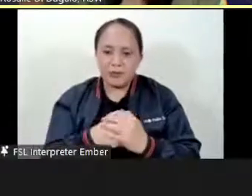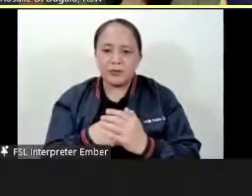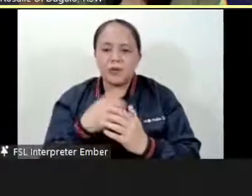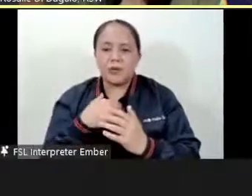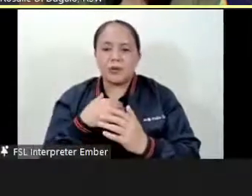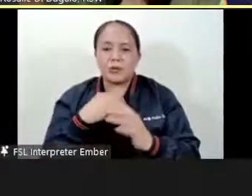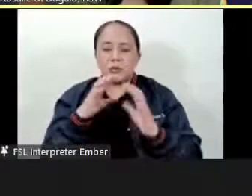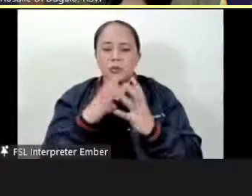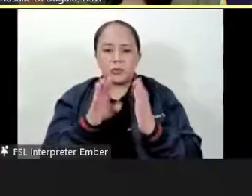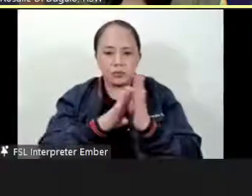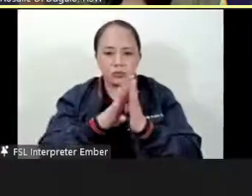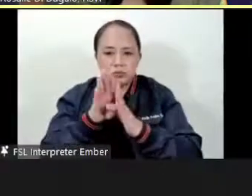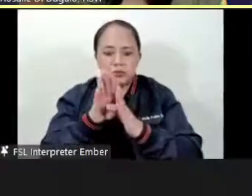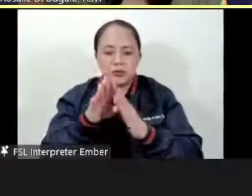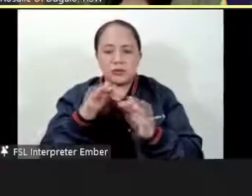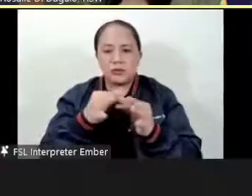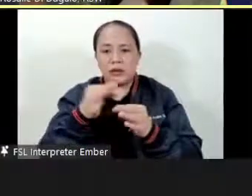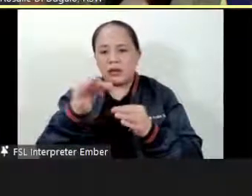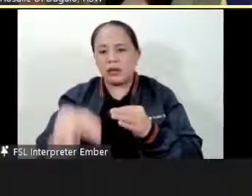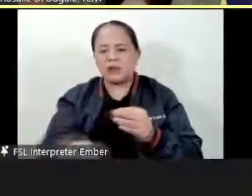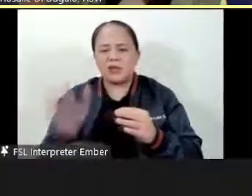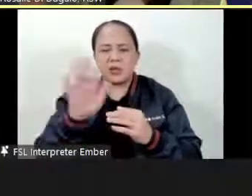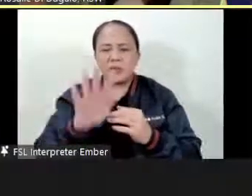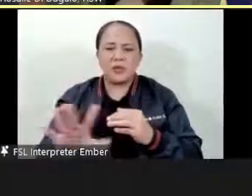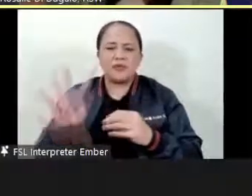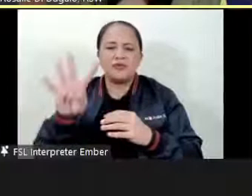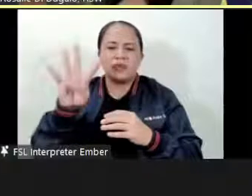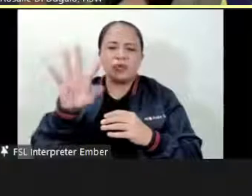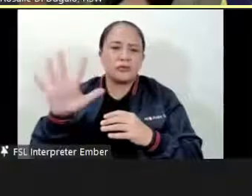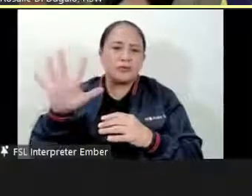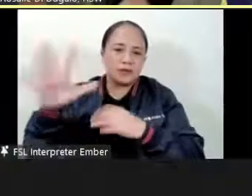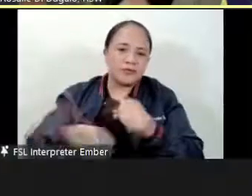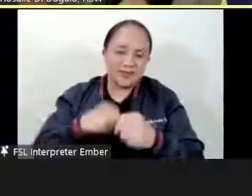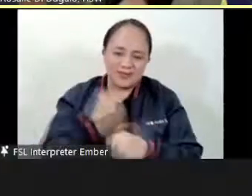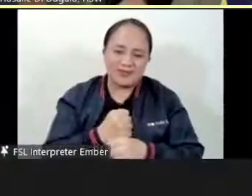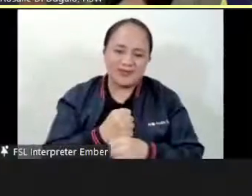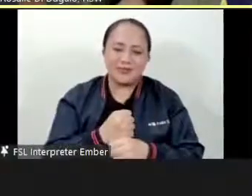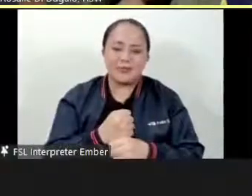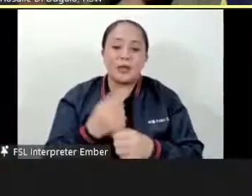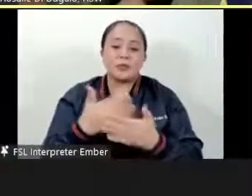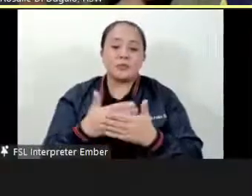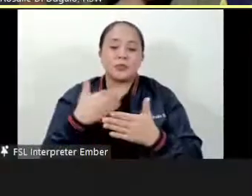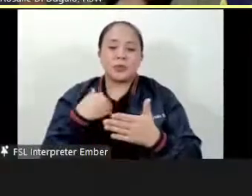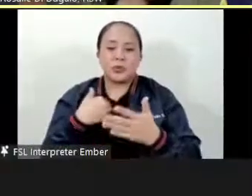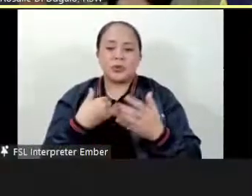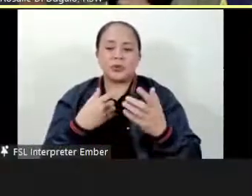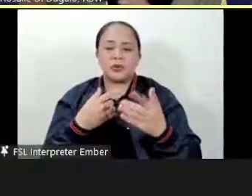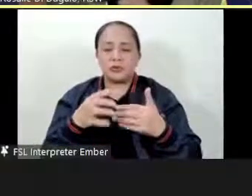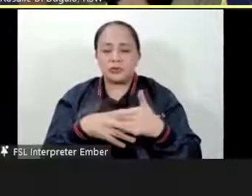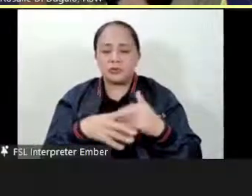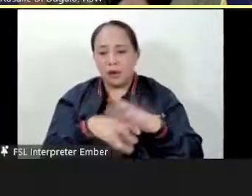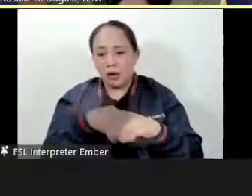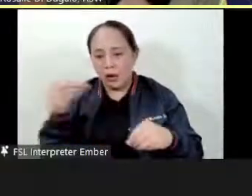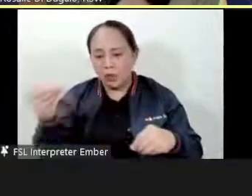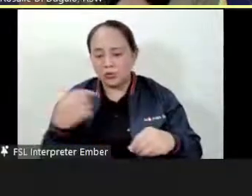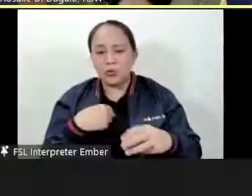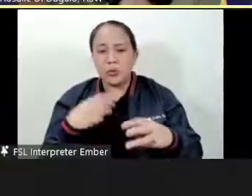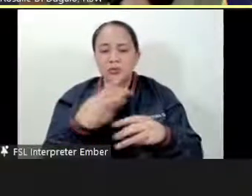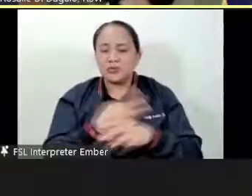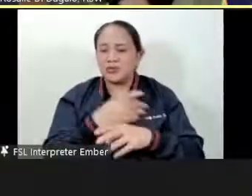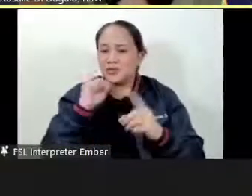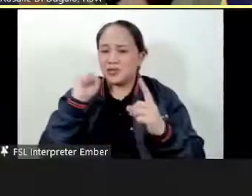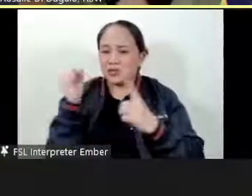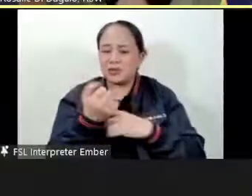global developmental delay, took about 4 to 5 years before discharge, and those that have severe conditions